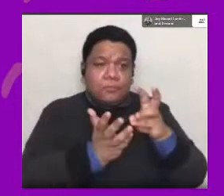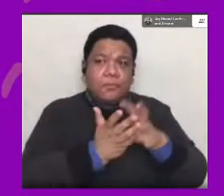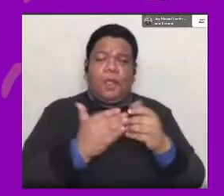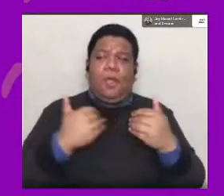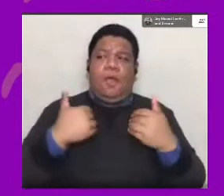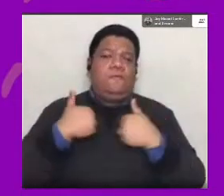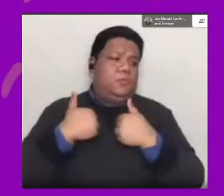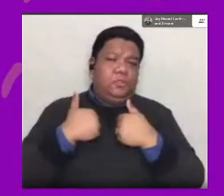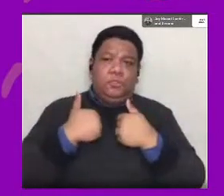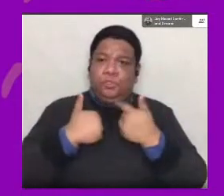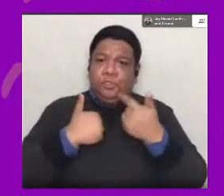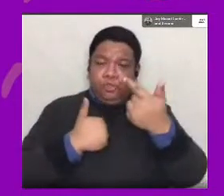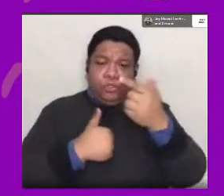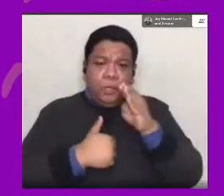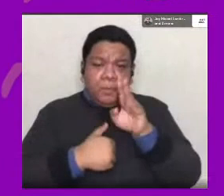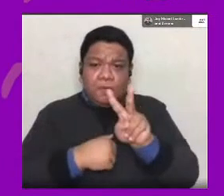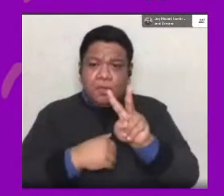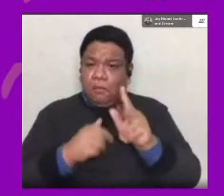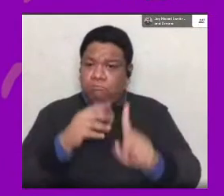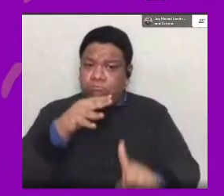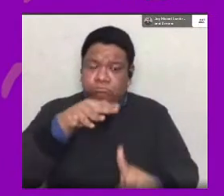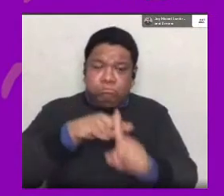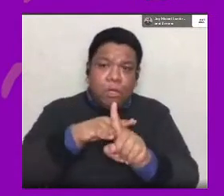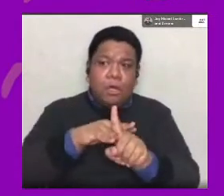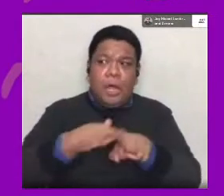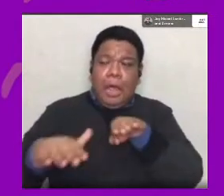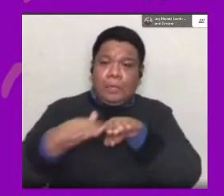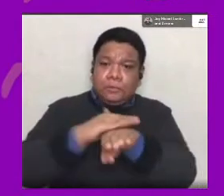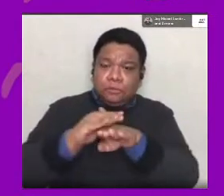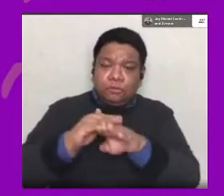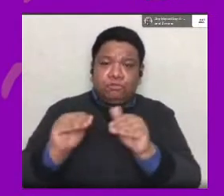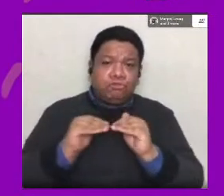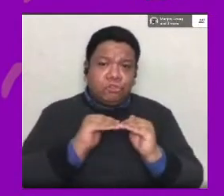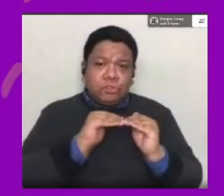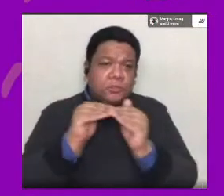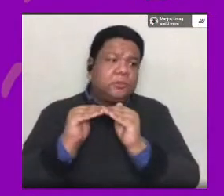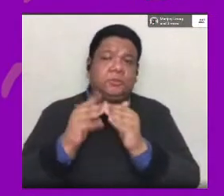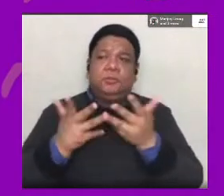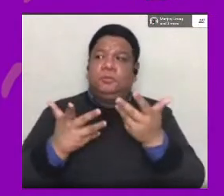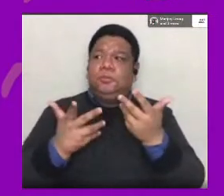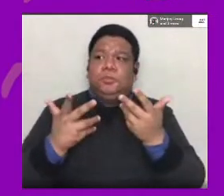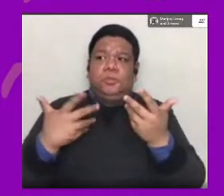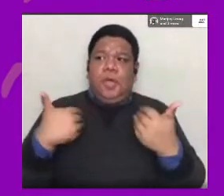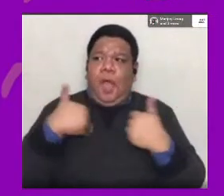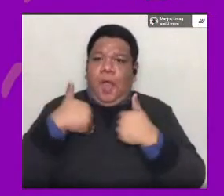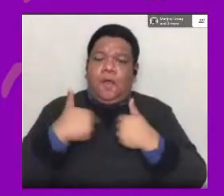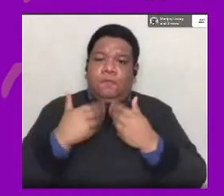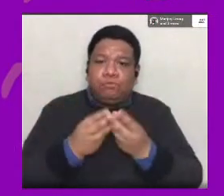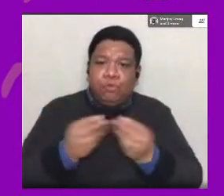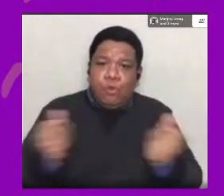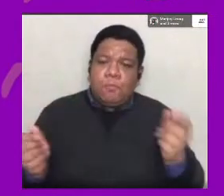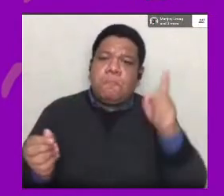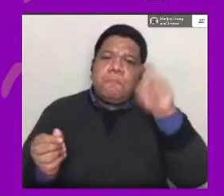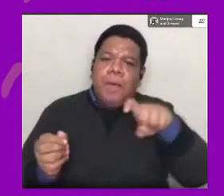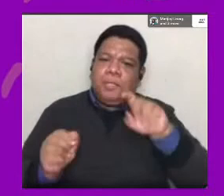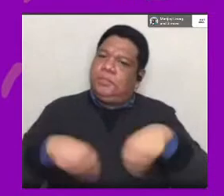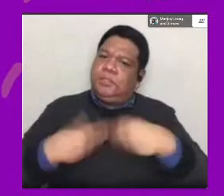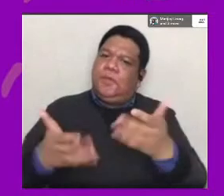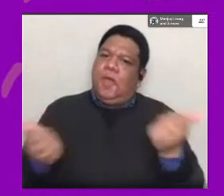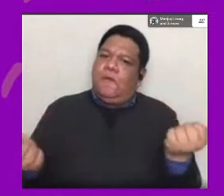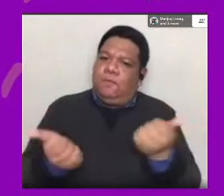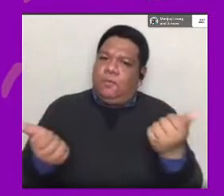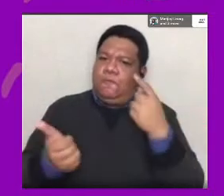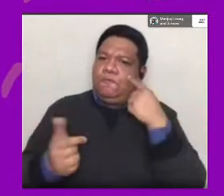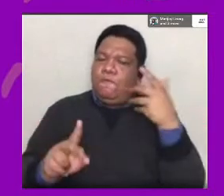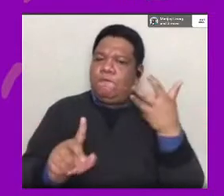gender-based violence has occurred, access to justice and remedies must be available to victims. The